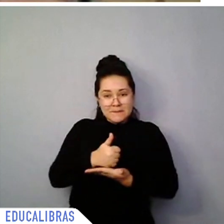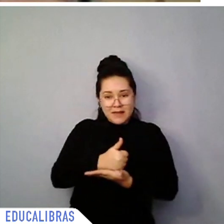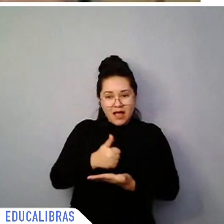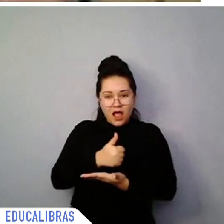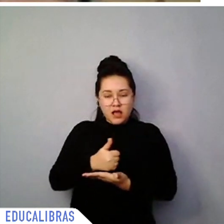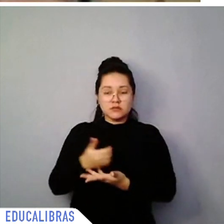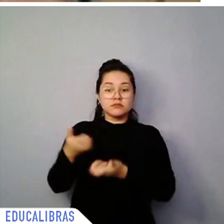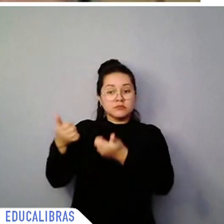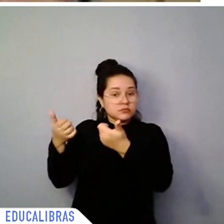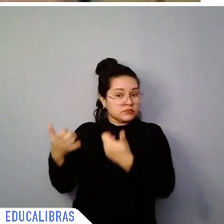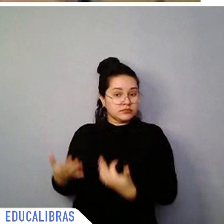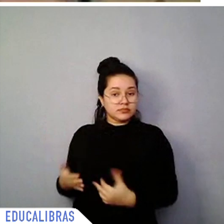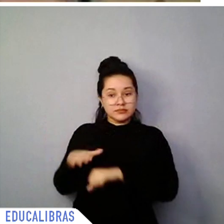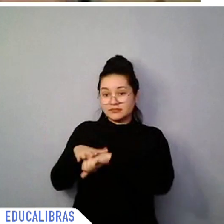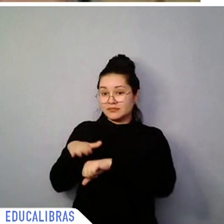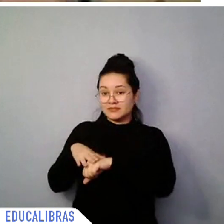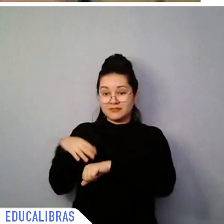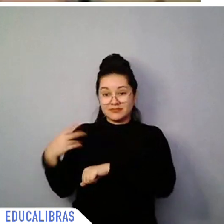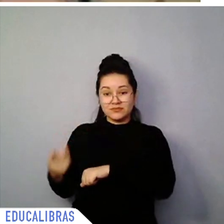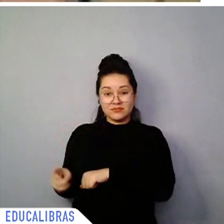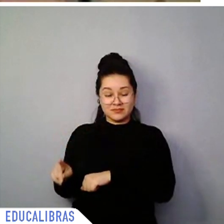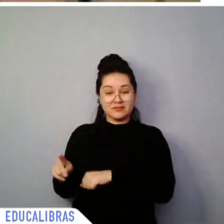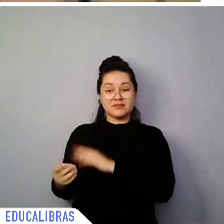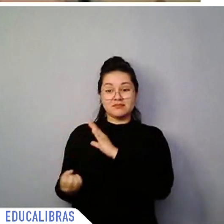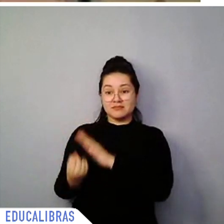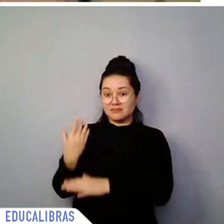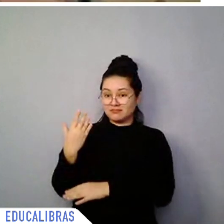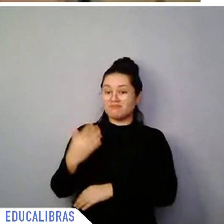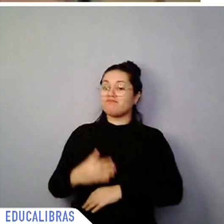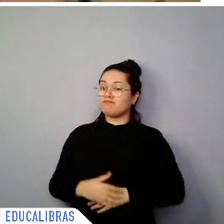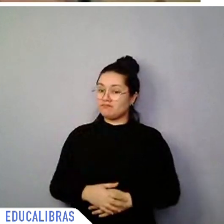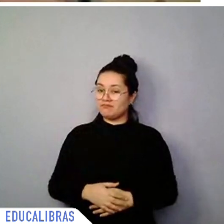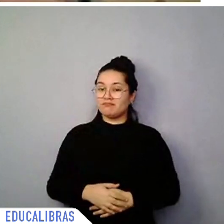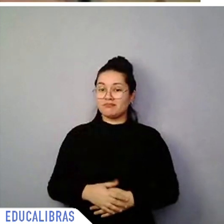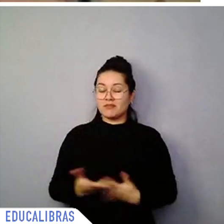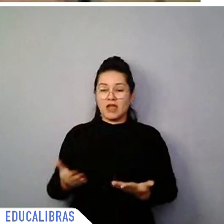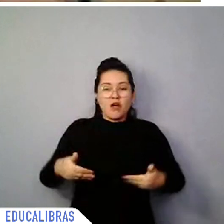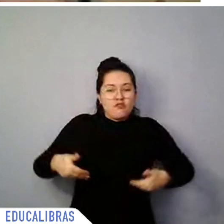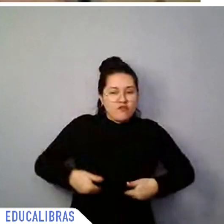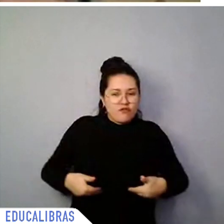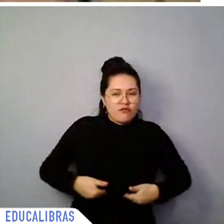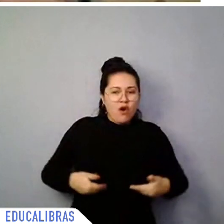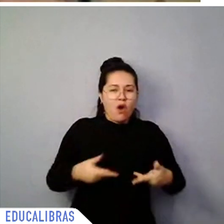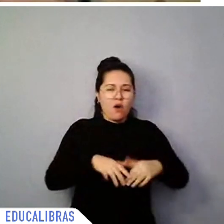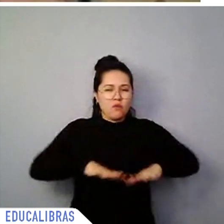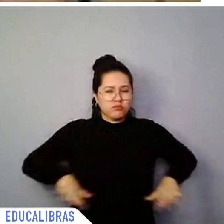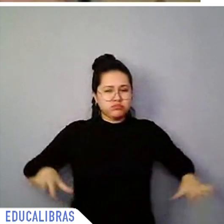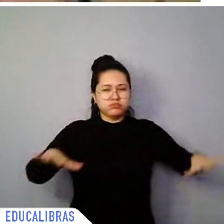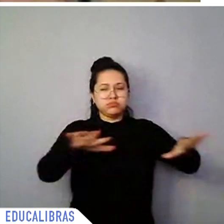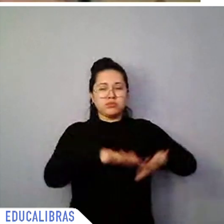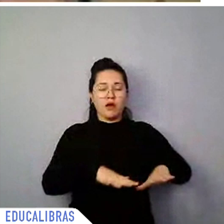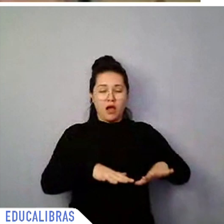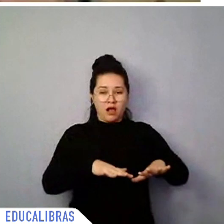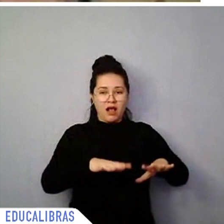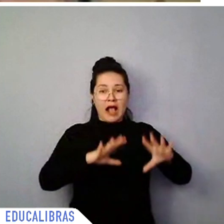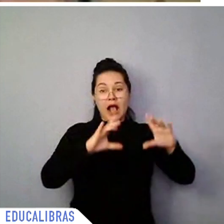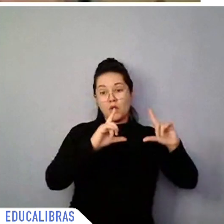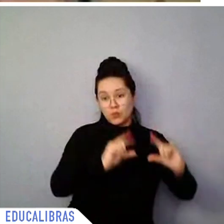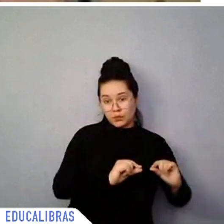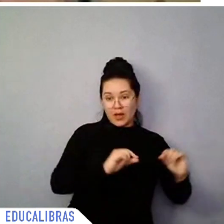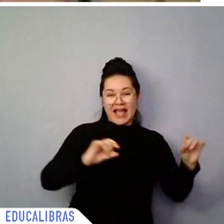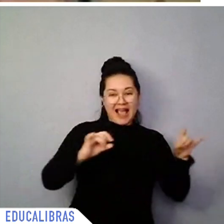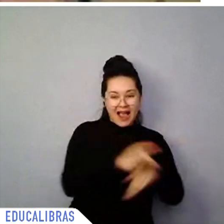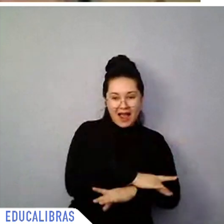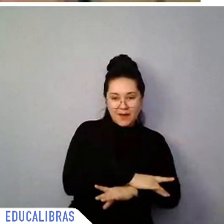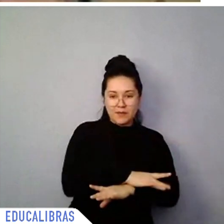If you don't have a basic income, there's no way to talk about fighting hunger. I've always heard about that.